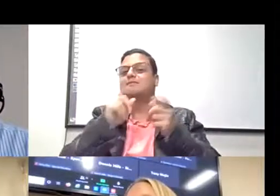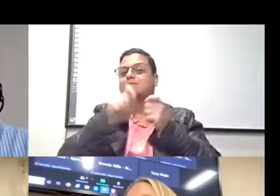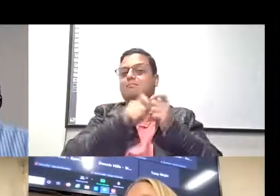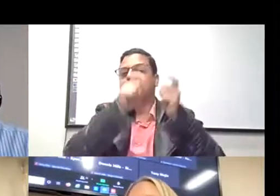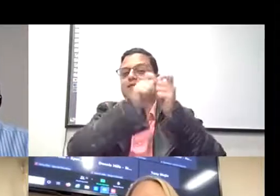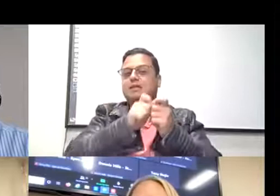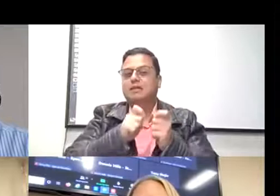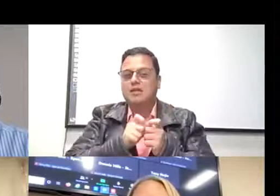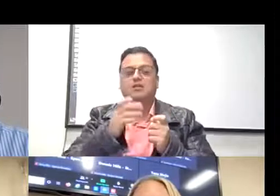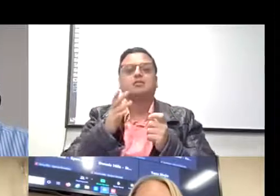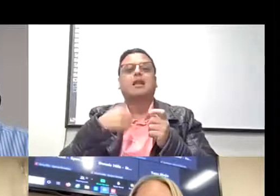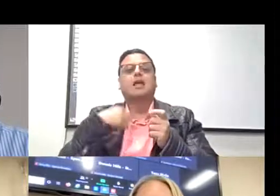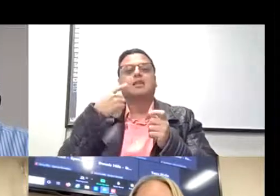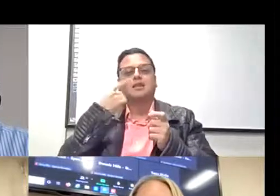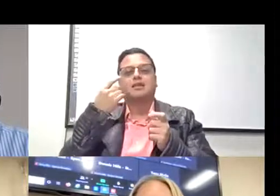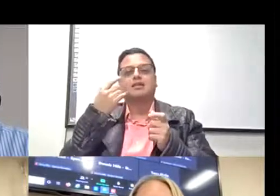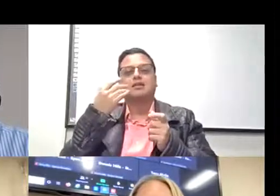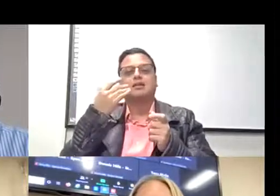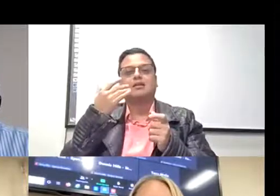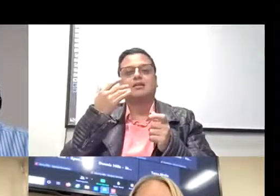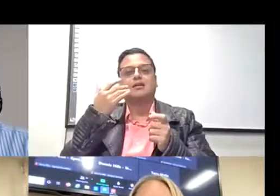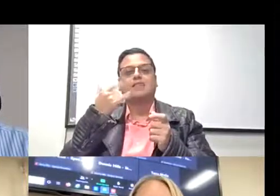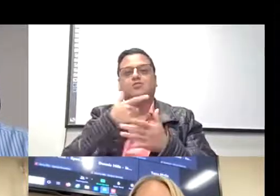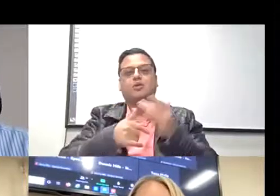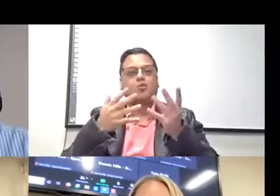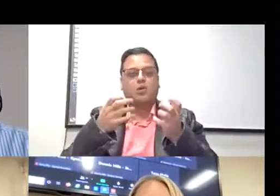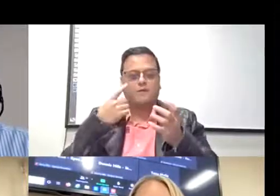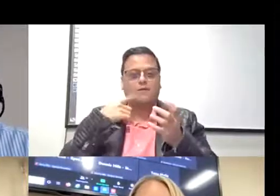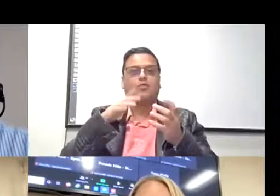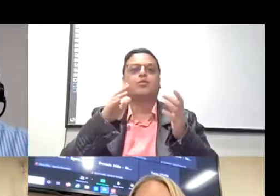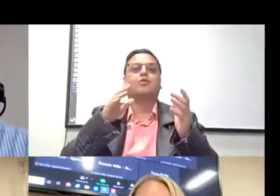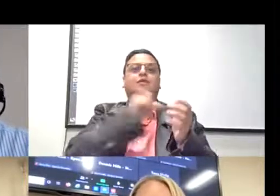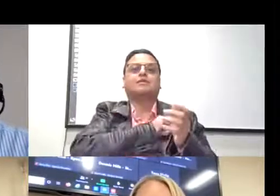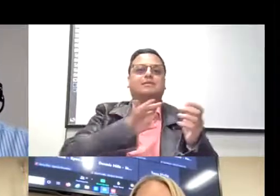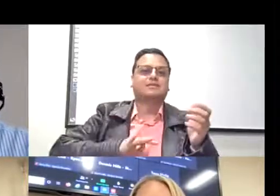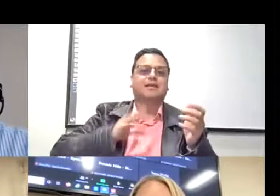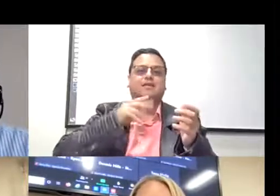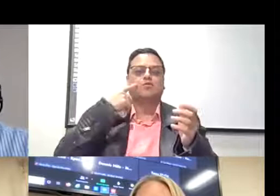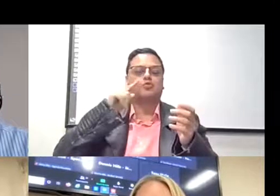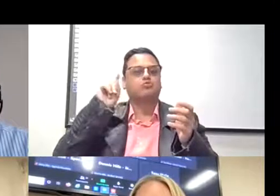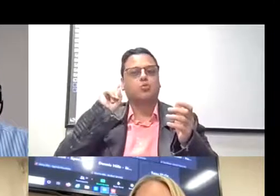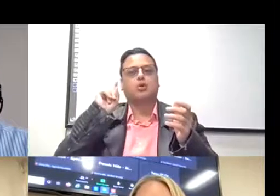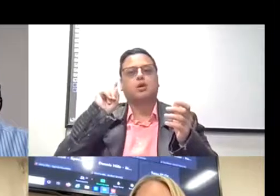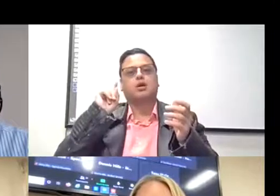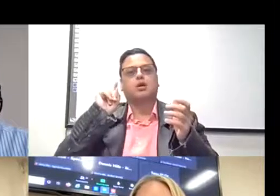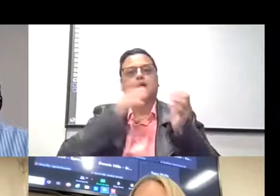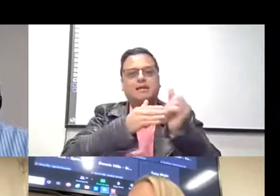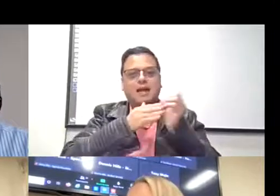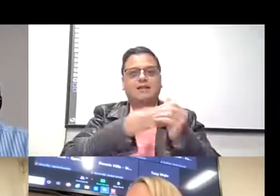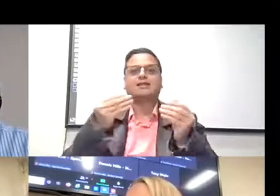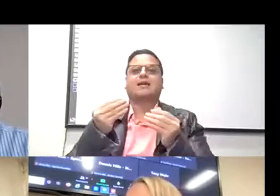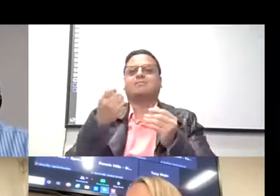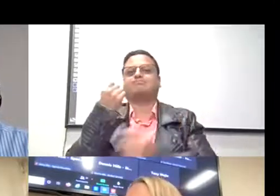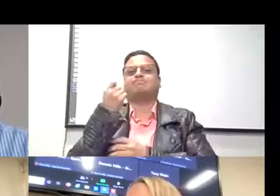And I think this is where I would look to district staff and for your guidance and your direction. So those